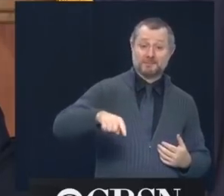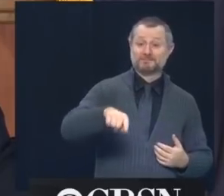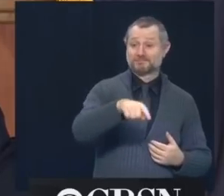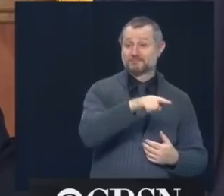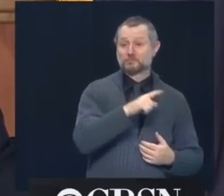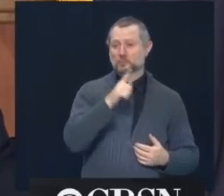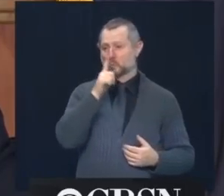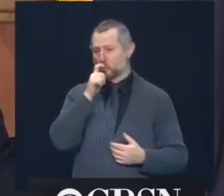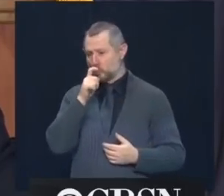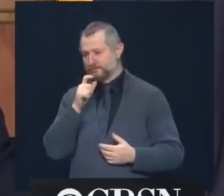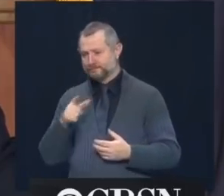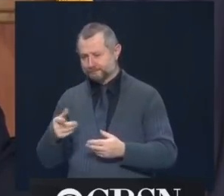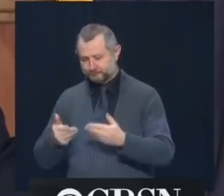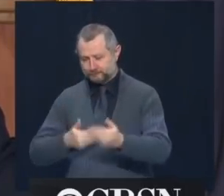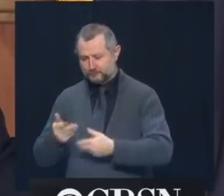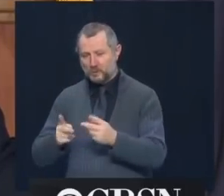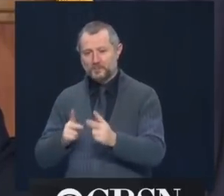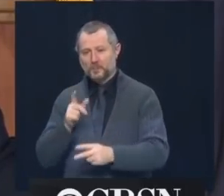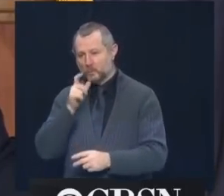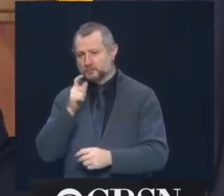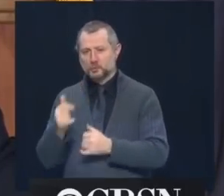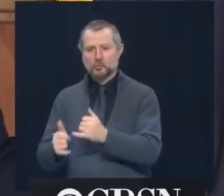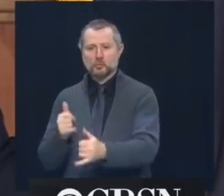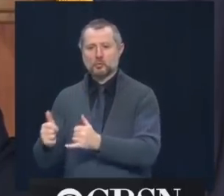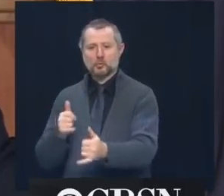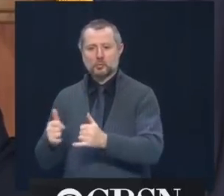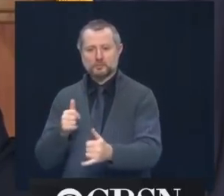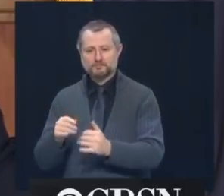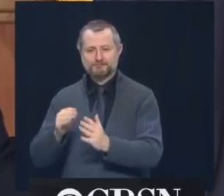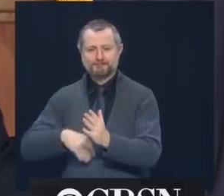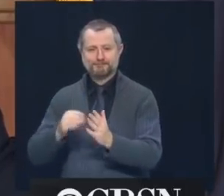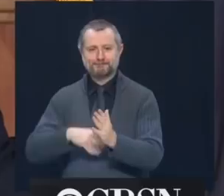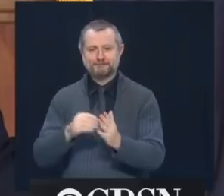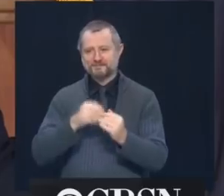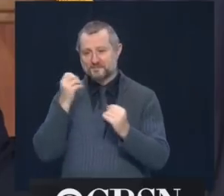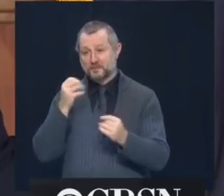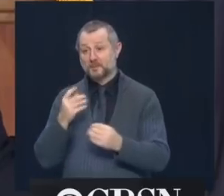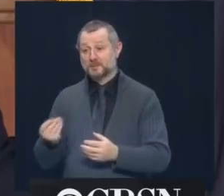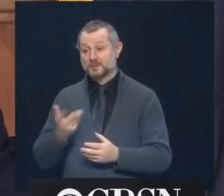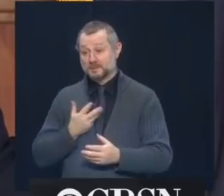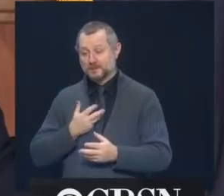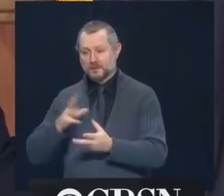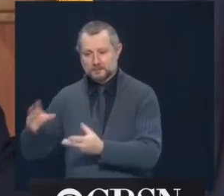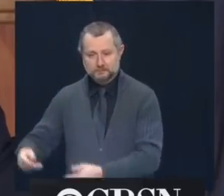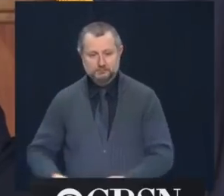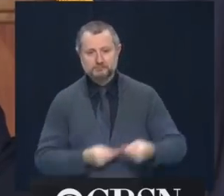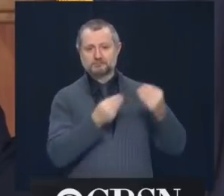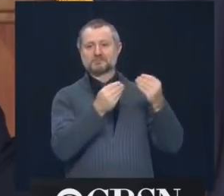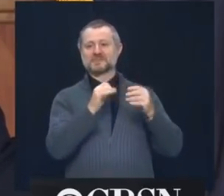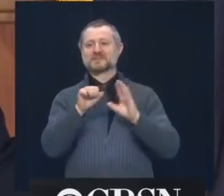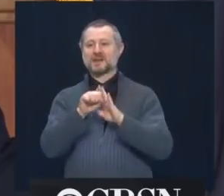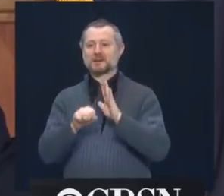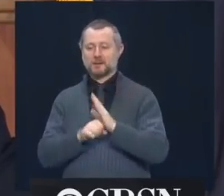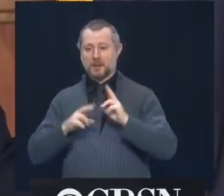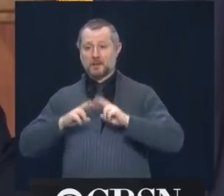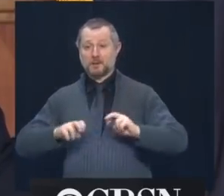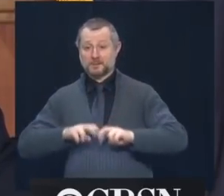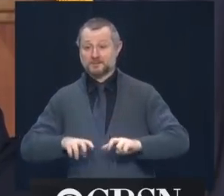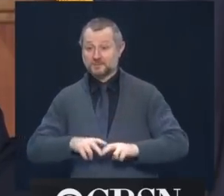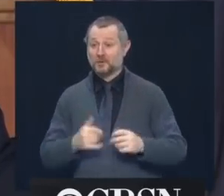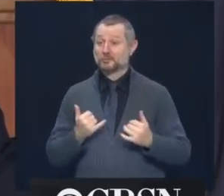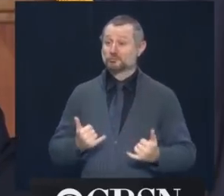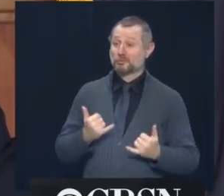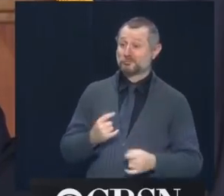contact tracers in the state. We then put it together and we analyze it. We're doing that right now, as a matter of